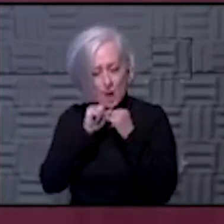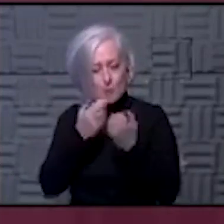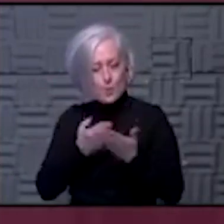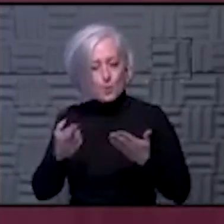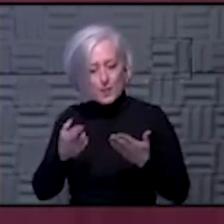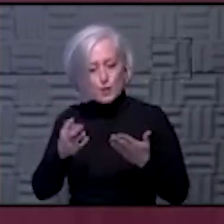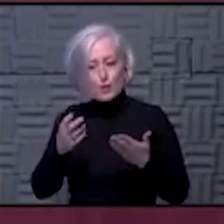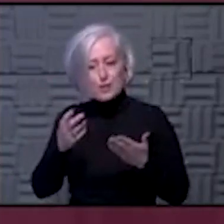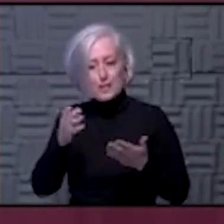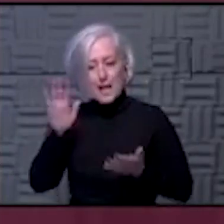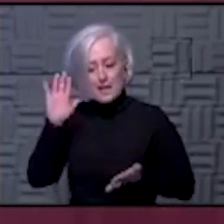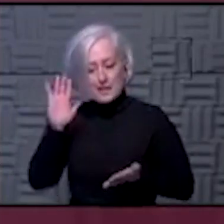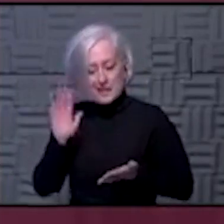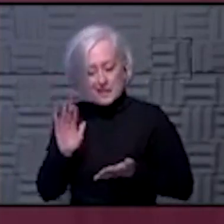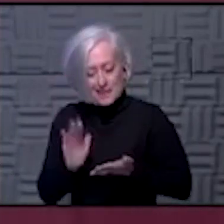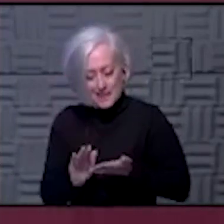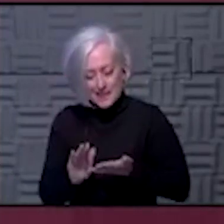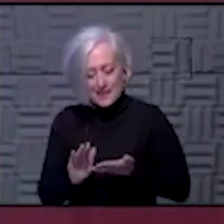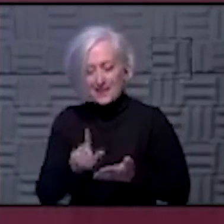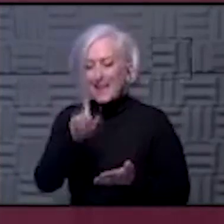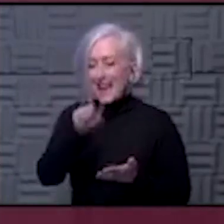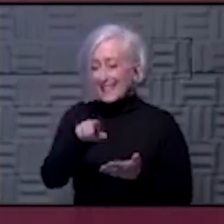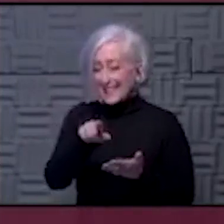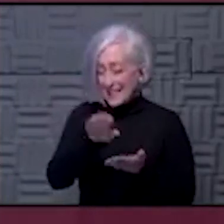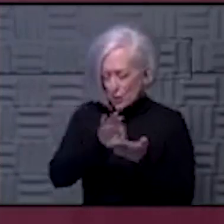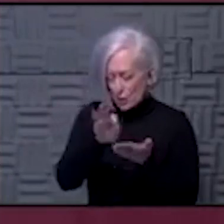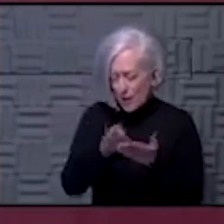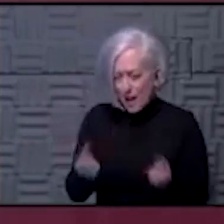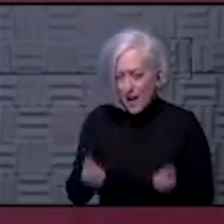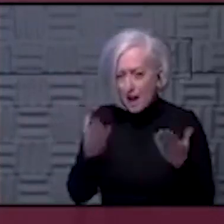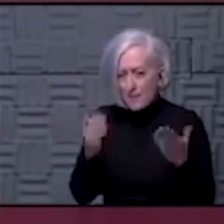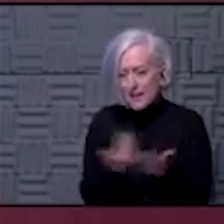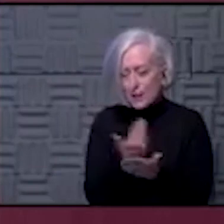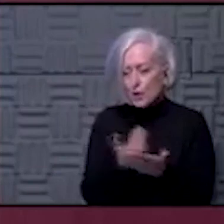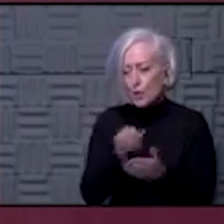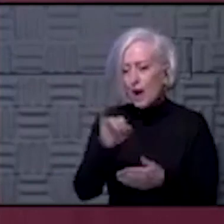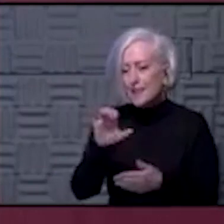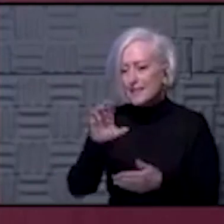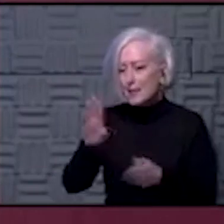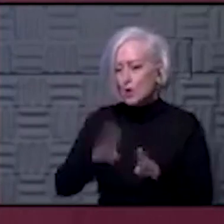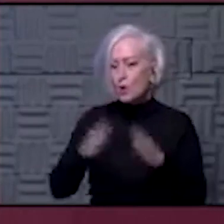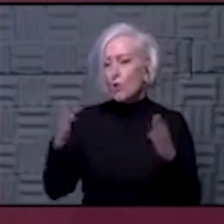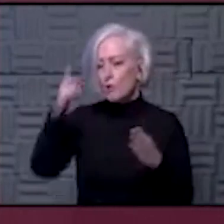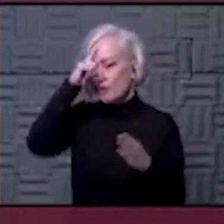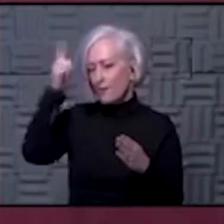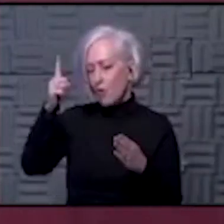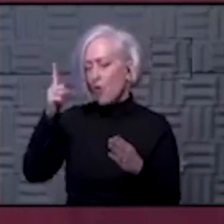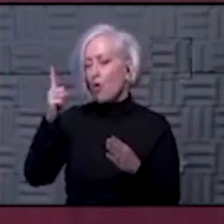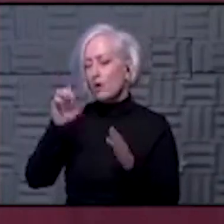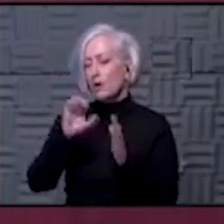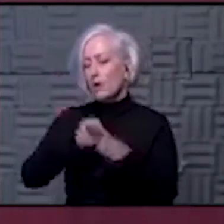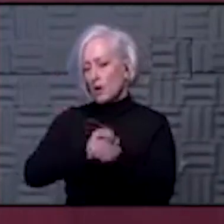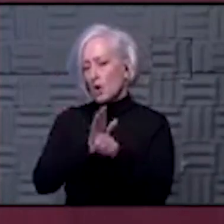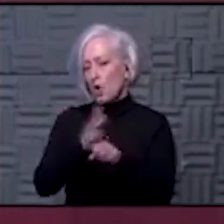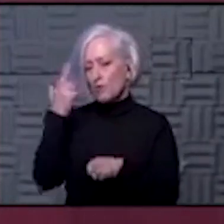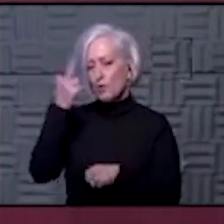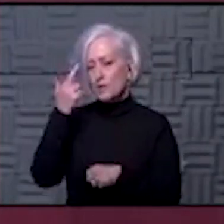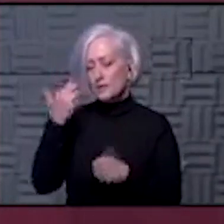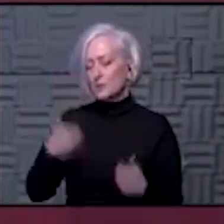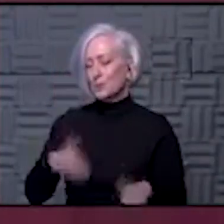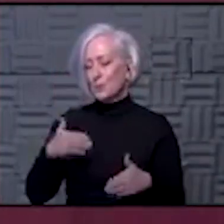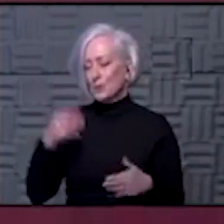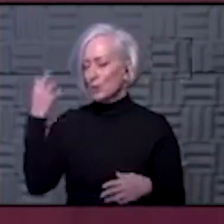have to stop and count how many new ICUs we've opened for COVID here, but it's crazy what we're having to do.